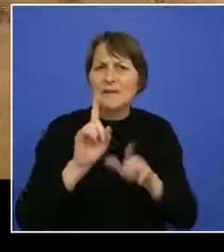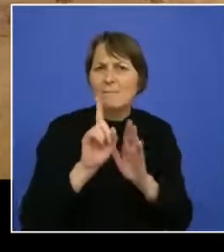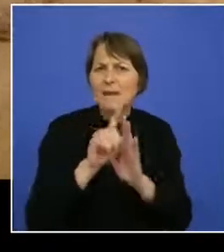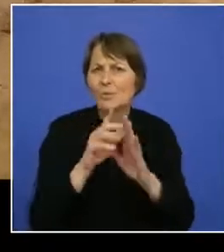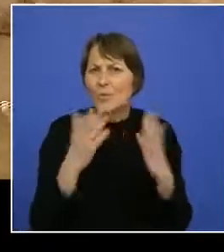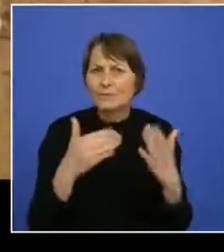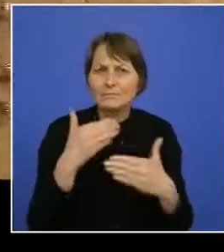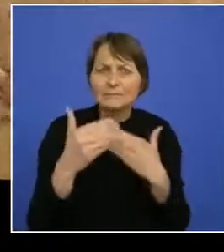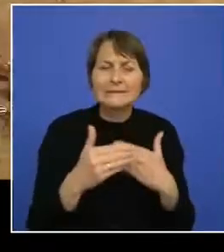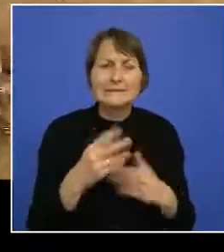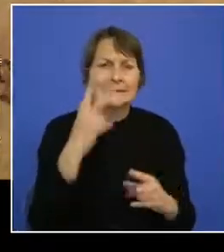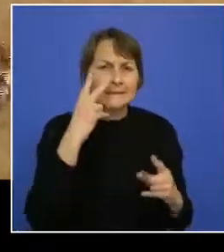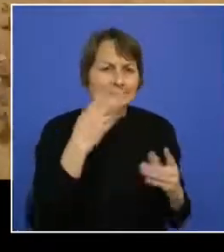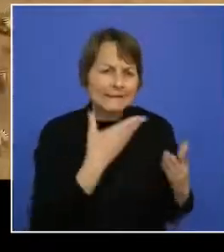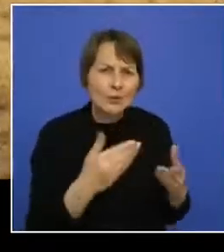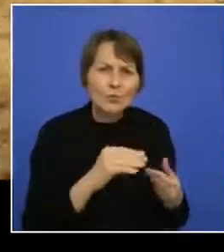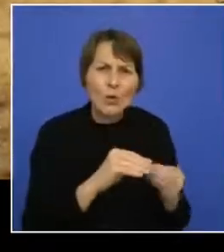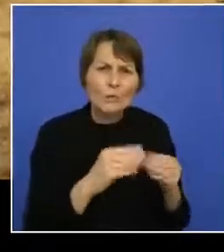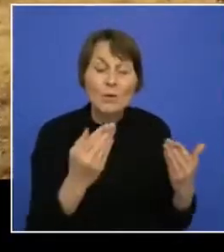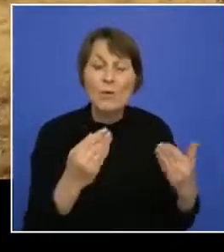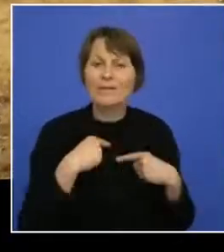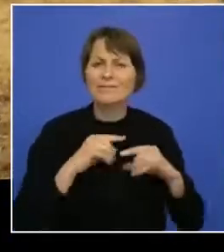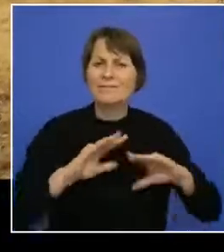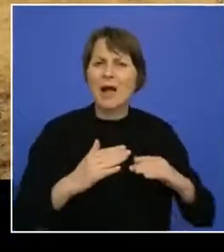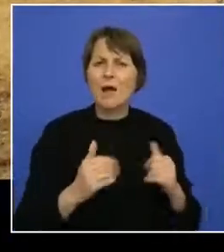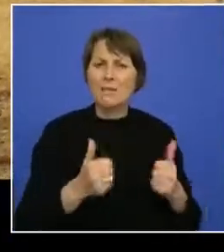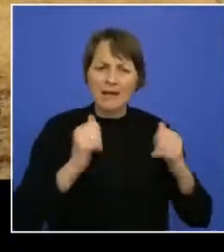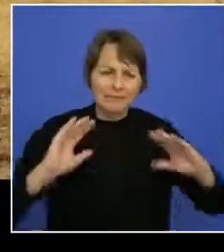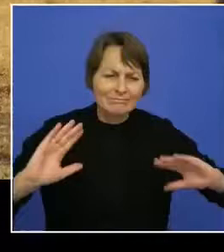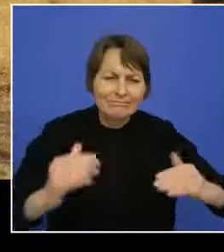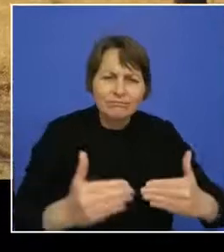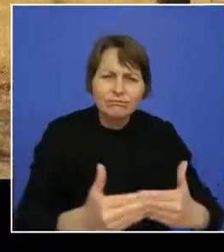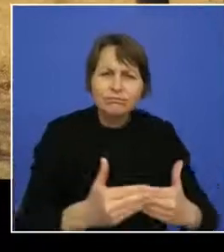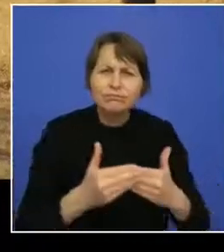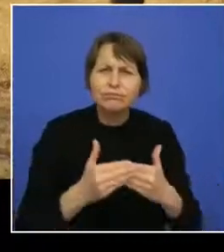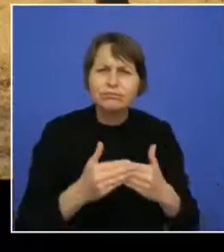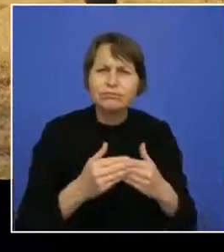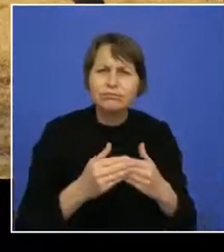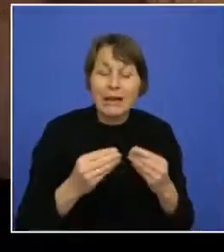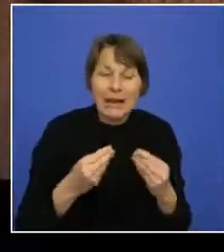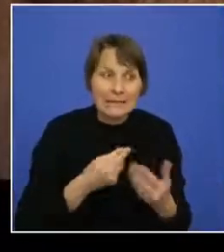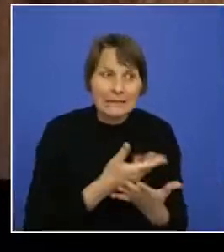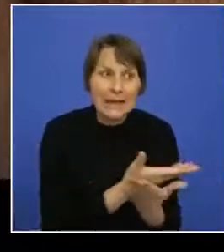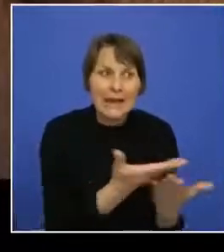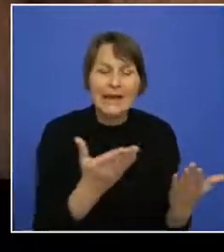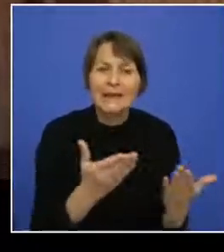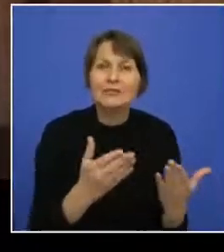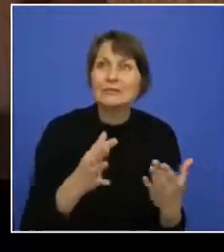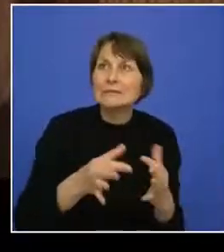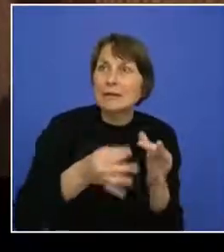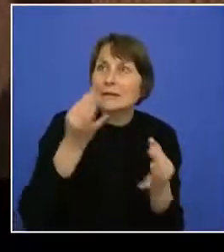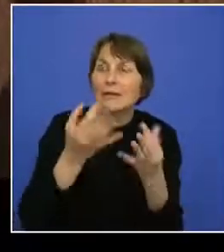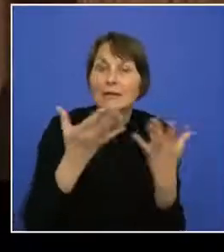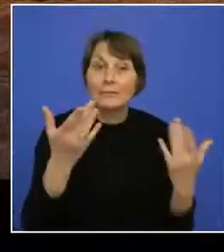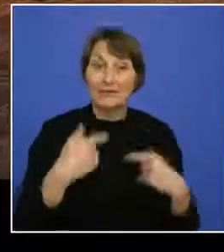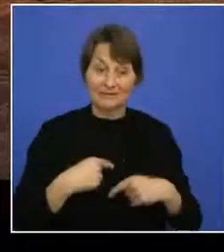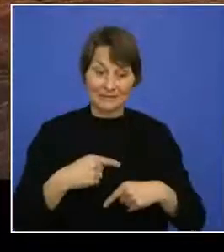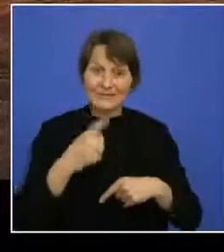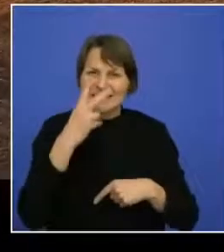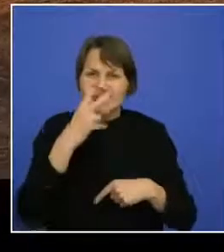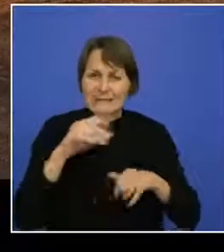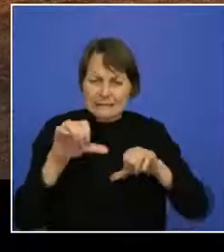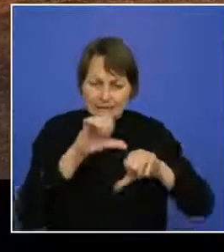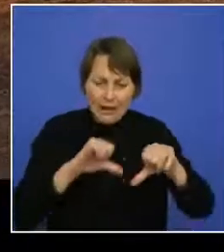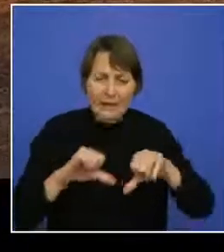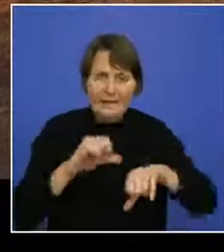The issues we're having around preservation, nature, and what I've learned is that scientists need help and they're running out of time.